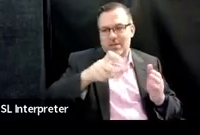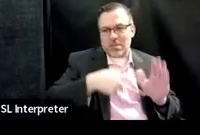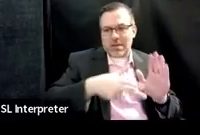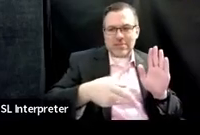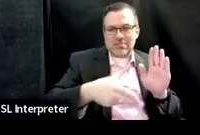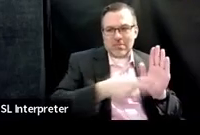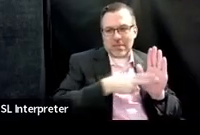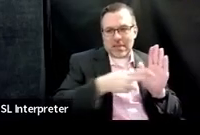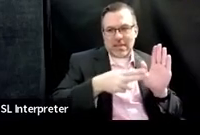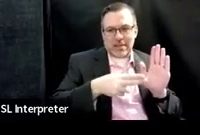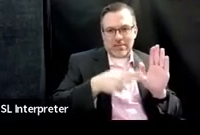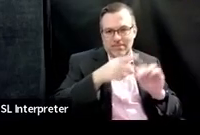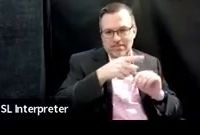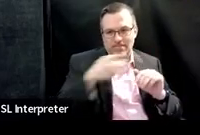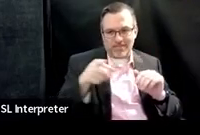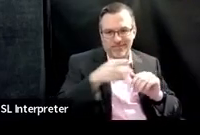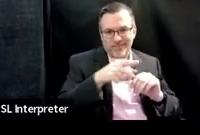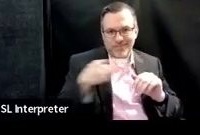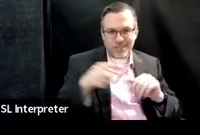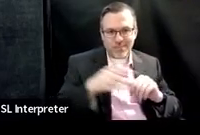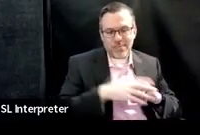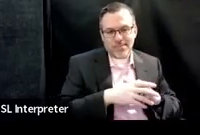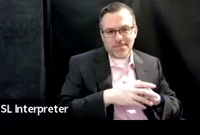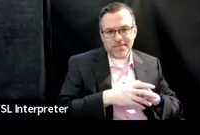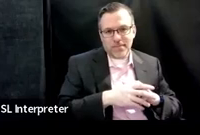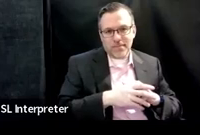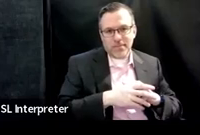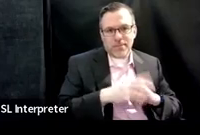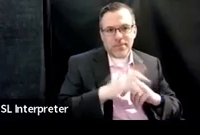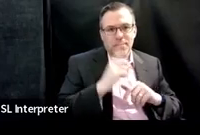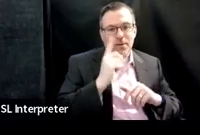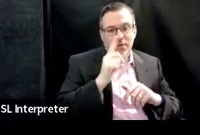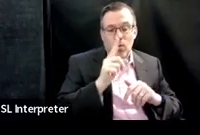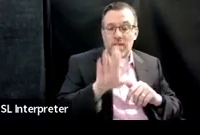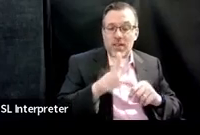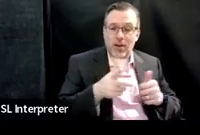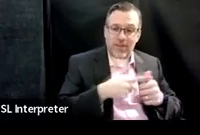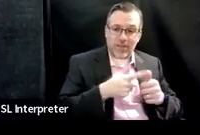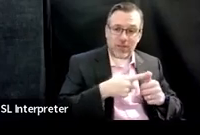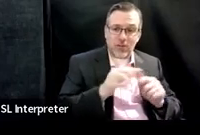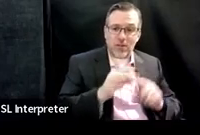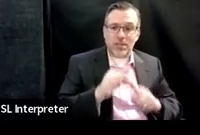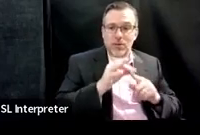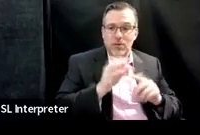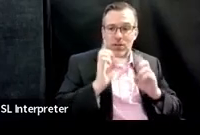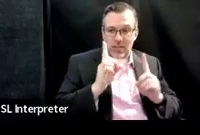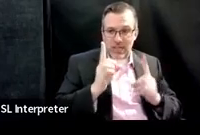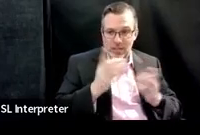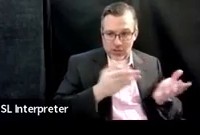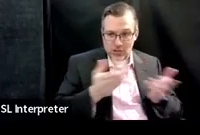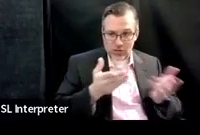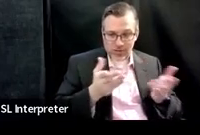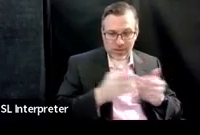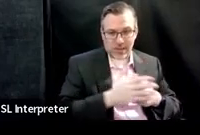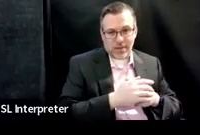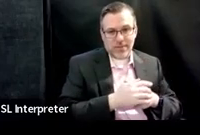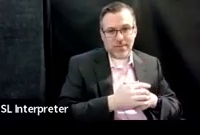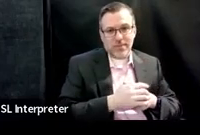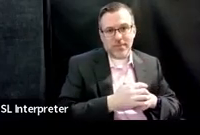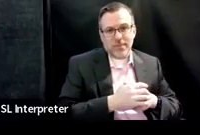the initial special education services being put into place.